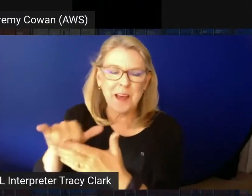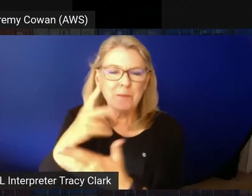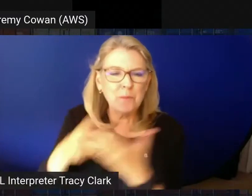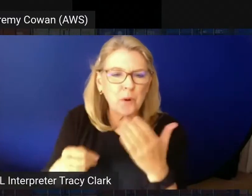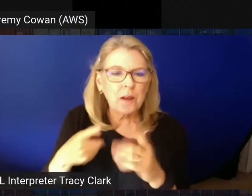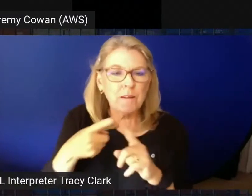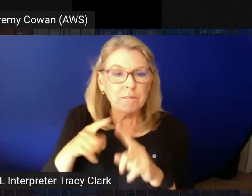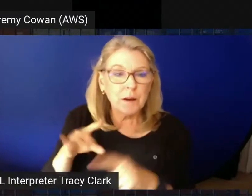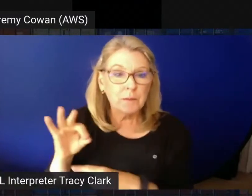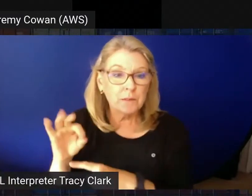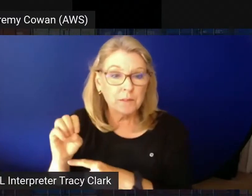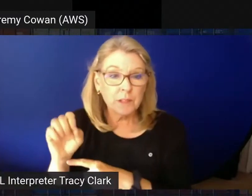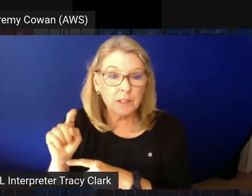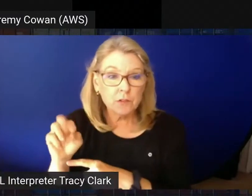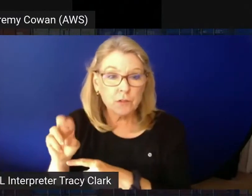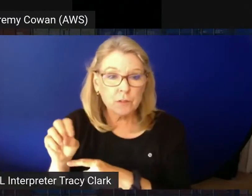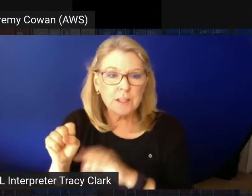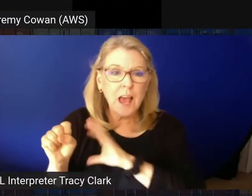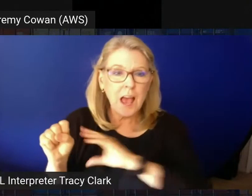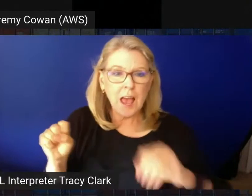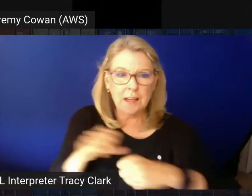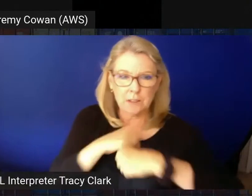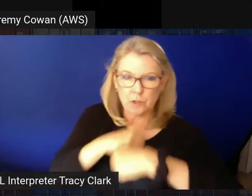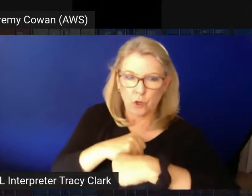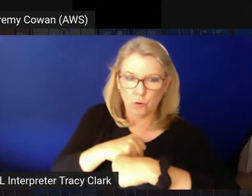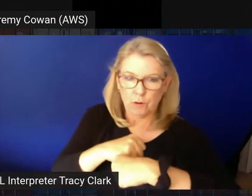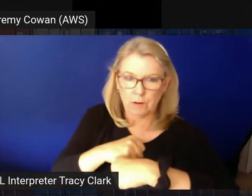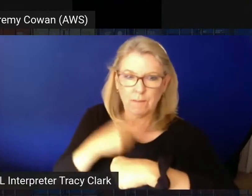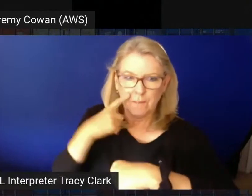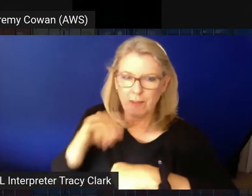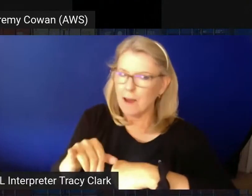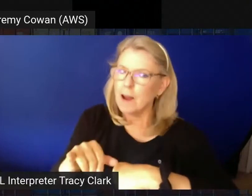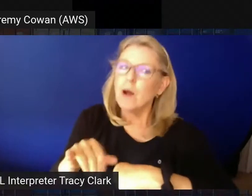are going to be really neat things coming out of that in the next year.